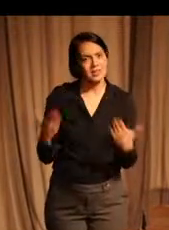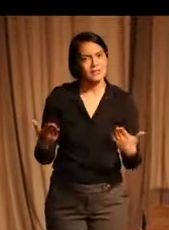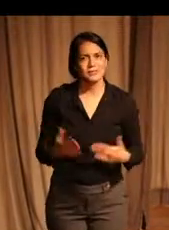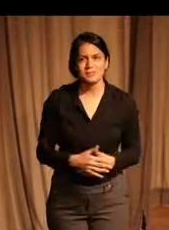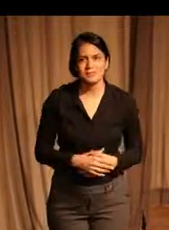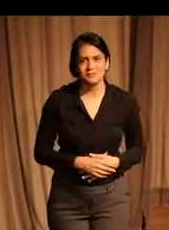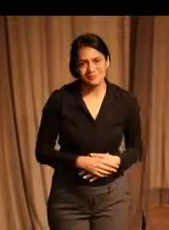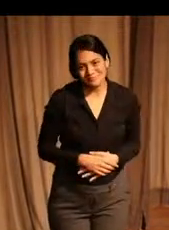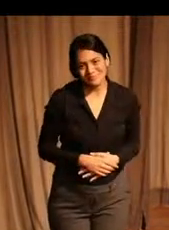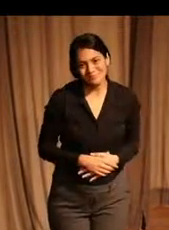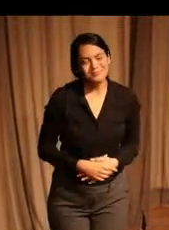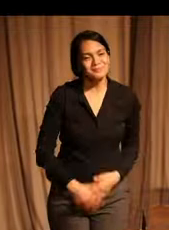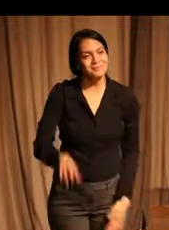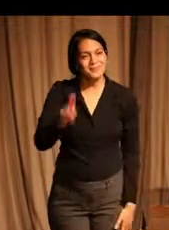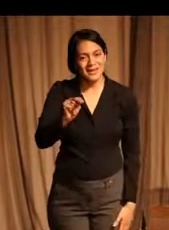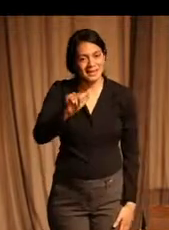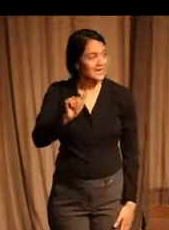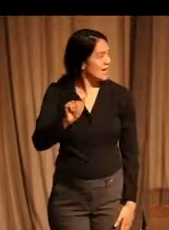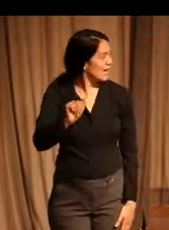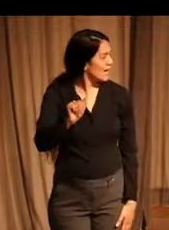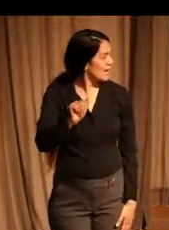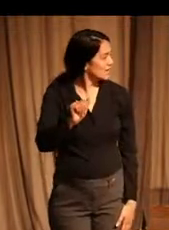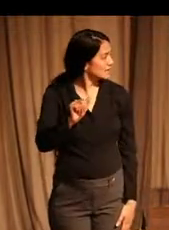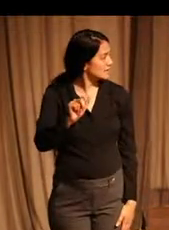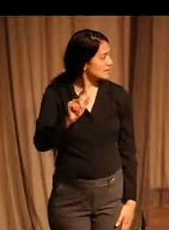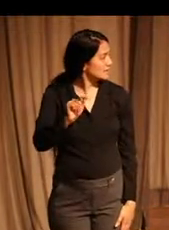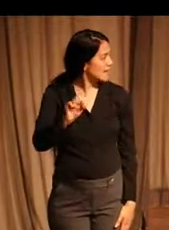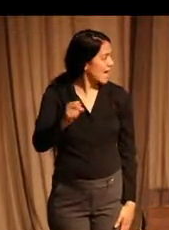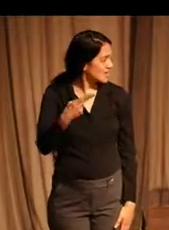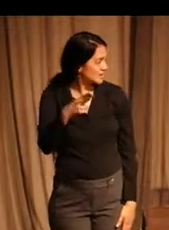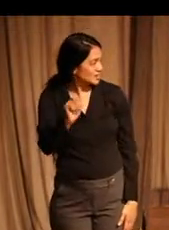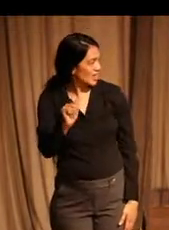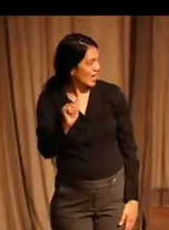Natasha Marin, am I pronouncing it correctly?